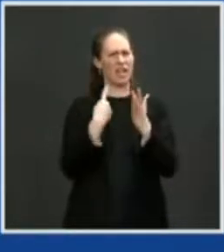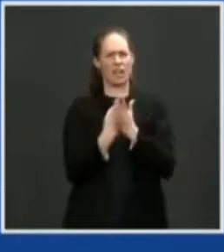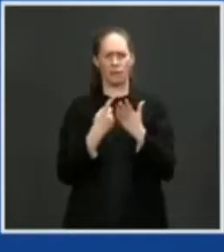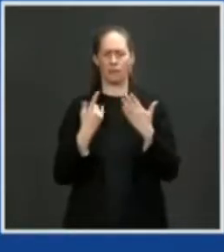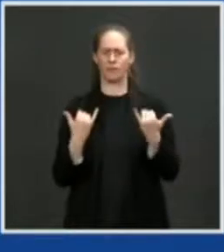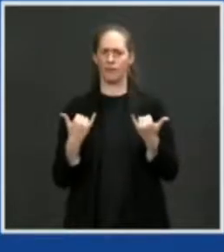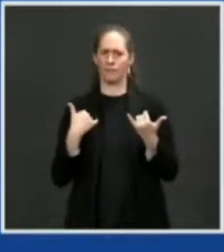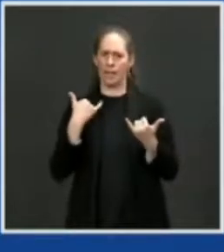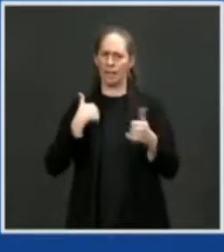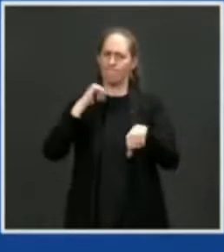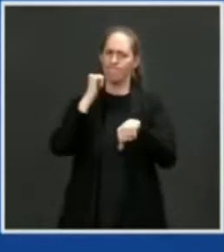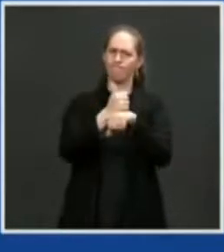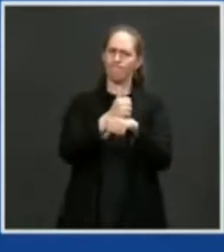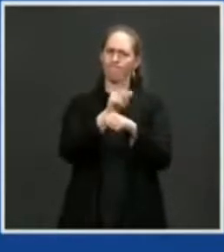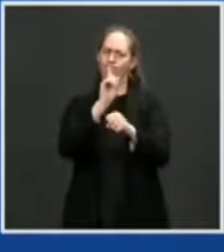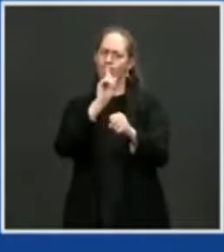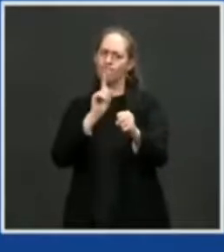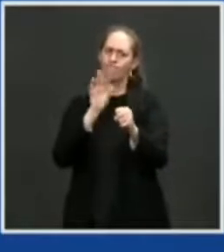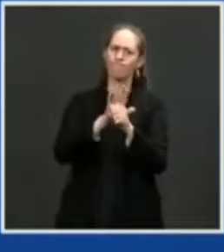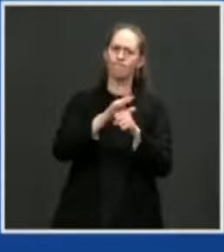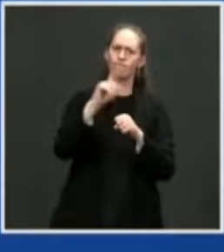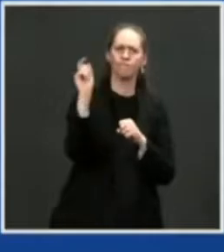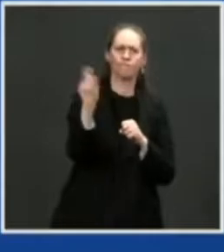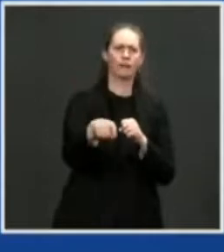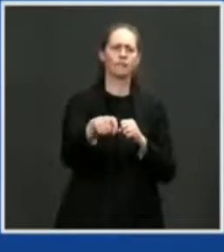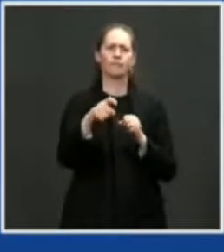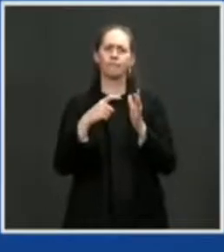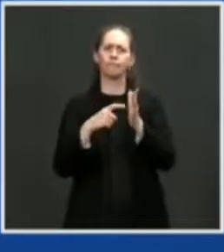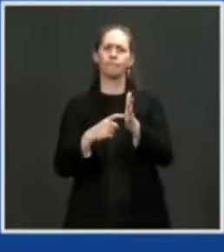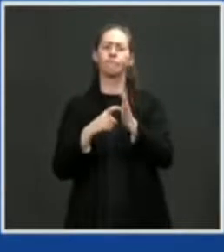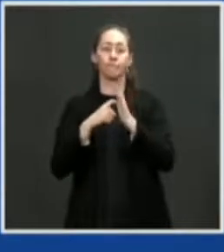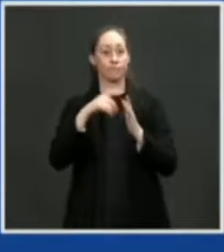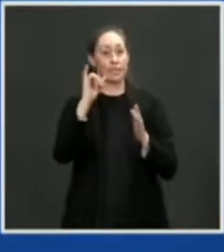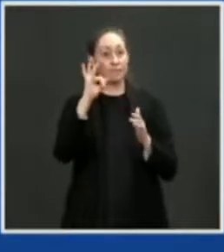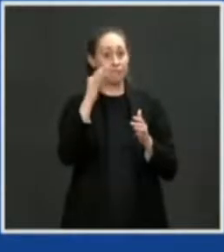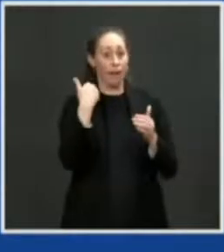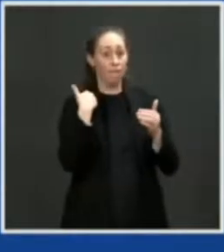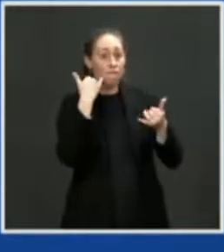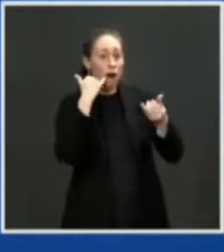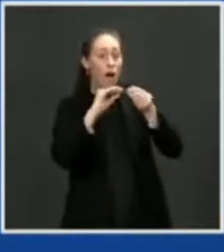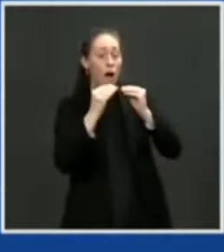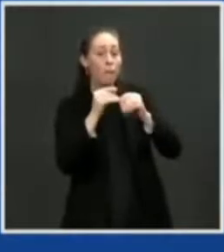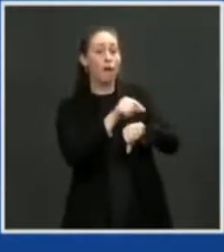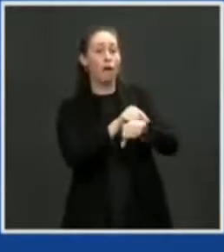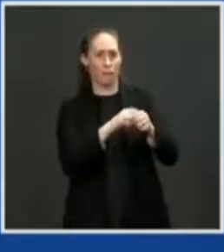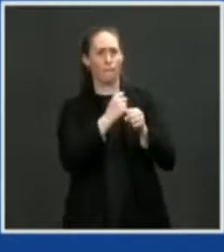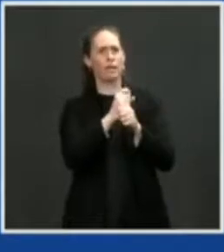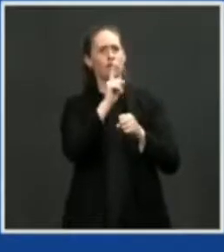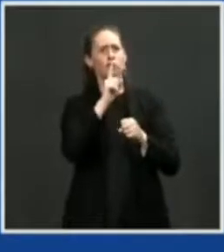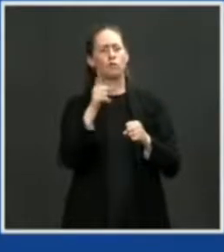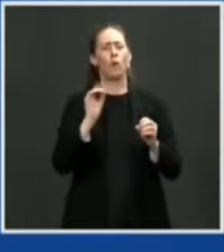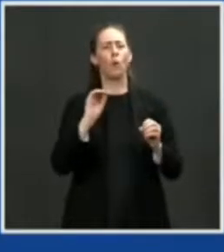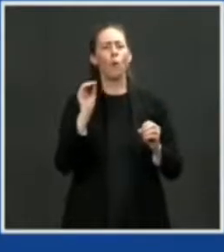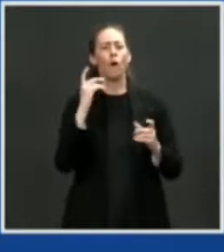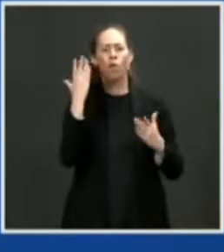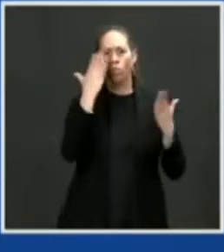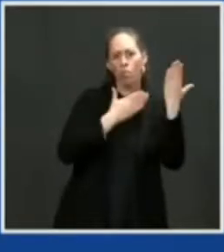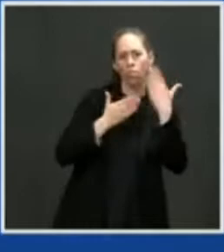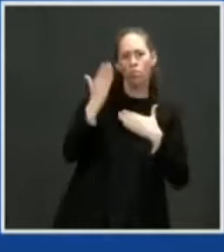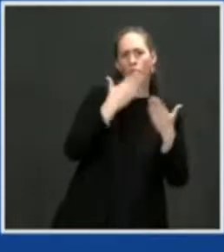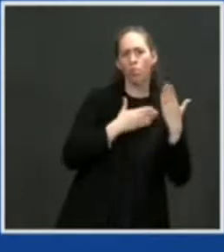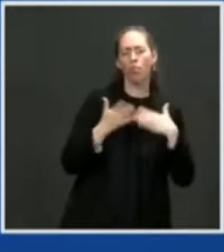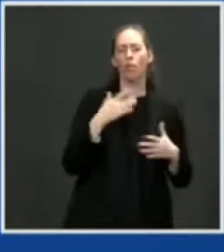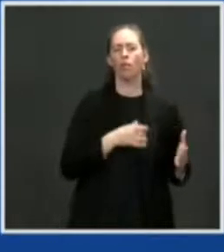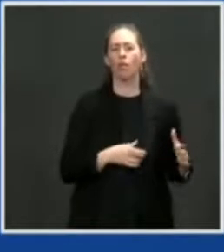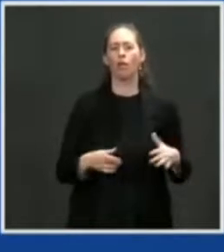not that is a trafficker being called or that is actually a mom, a dad, and or a close relative. They ain't gonna lie on the They're